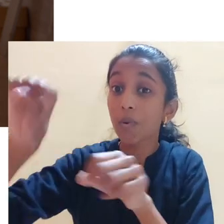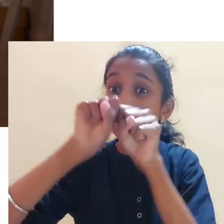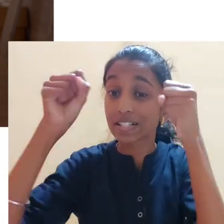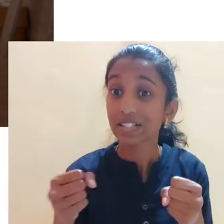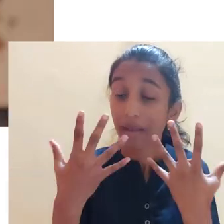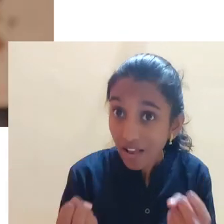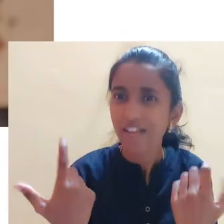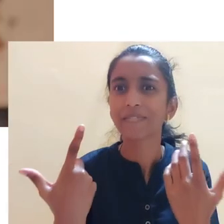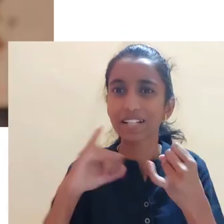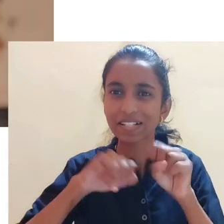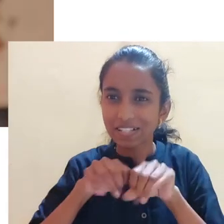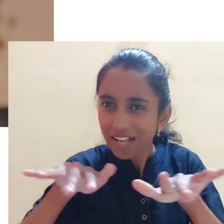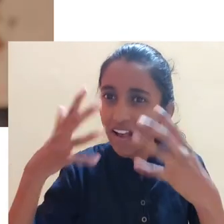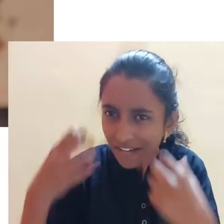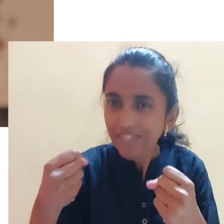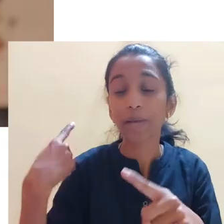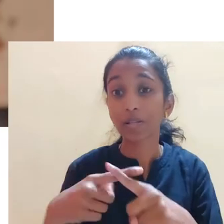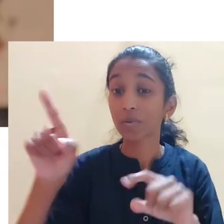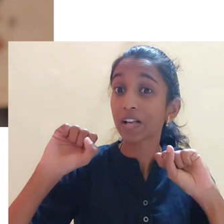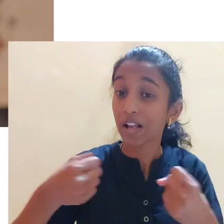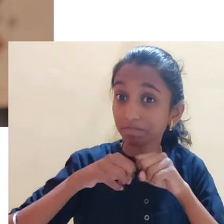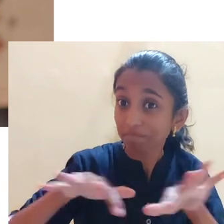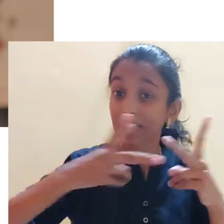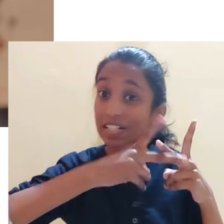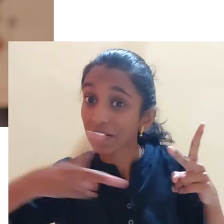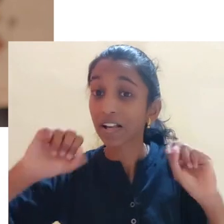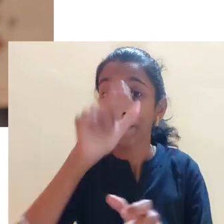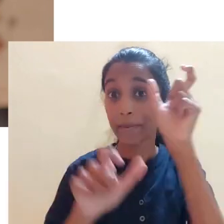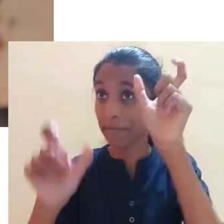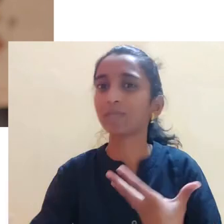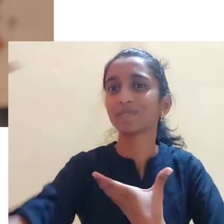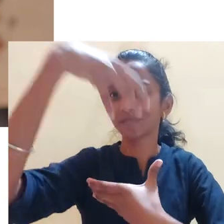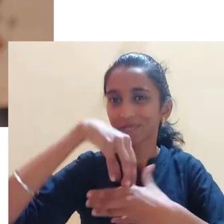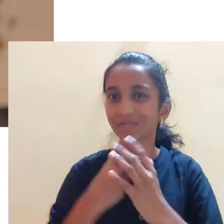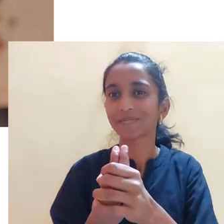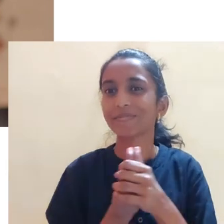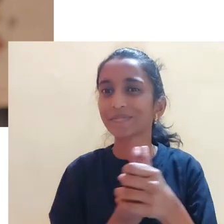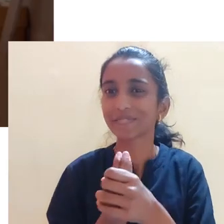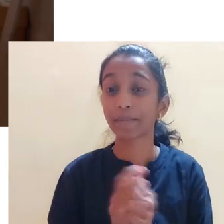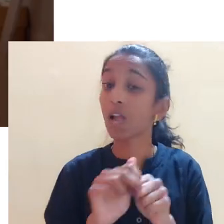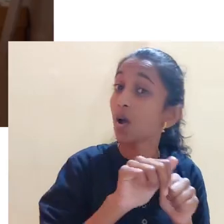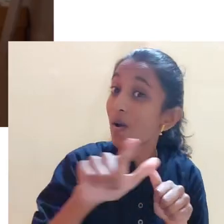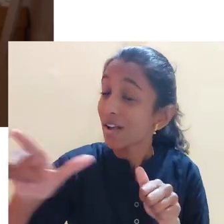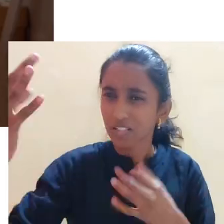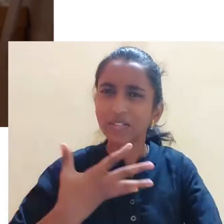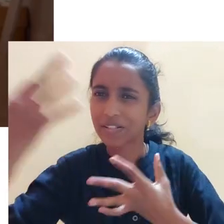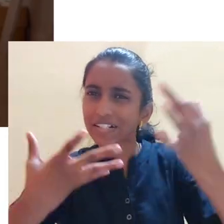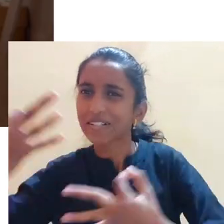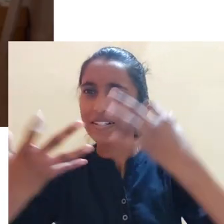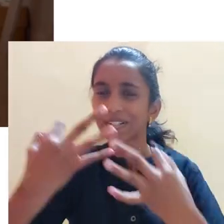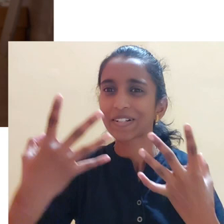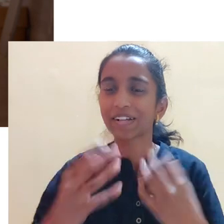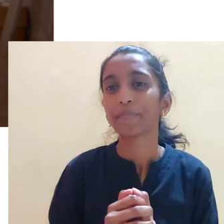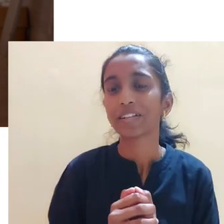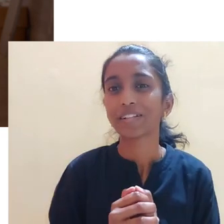has its own system, structure, and capacity to bring different kinds of people together, there's entirely